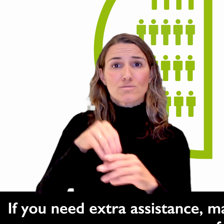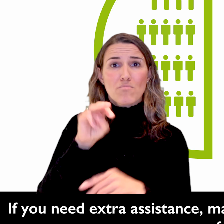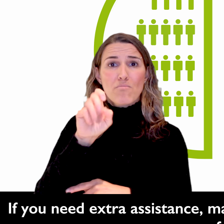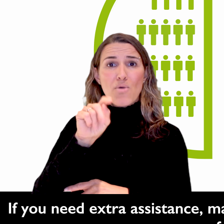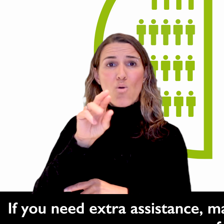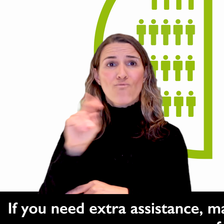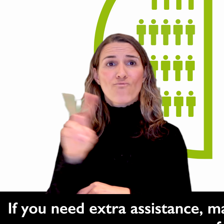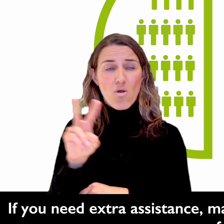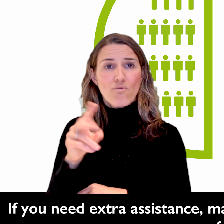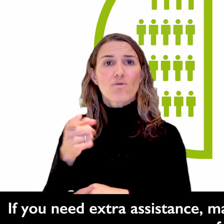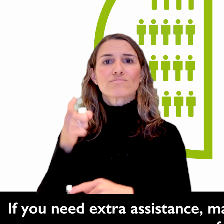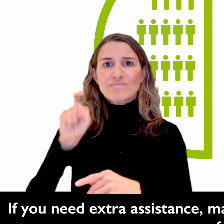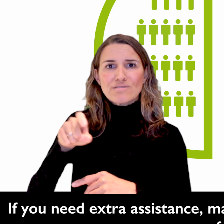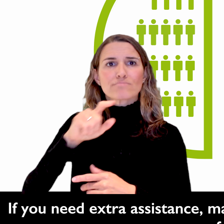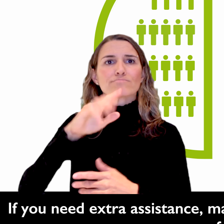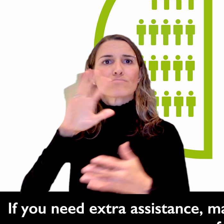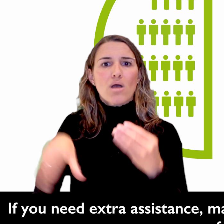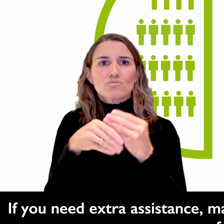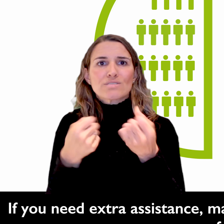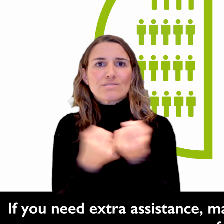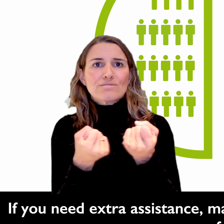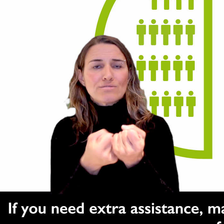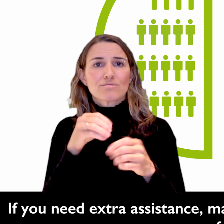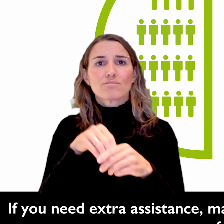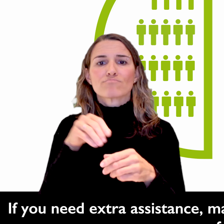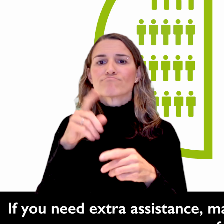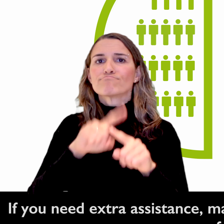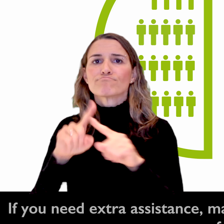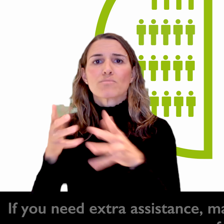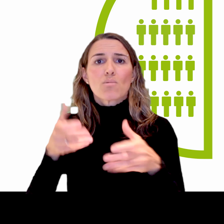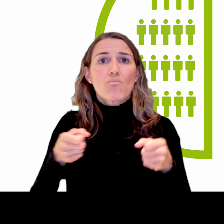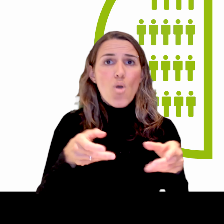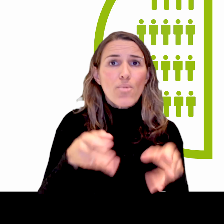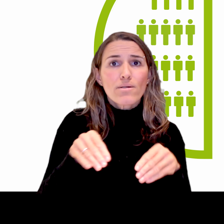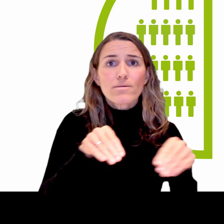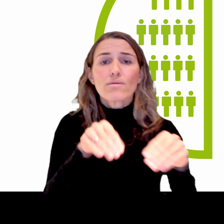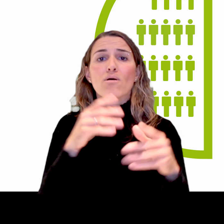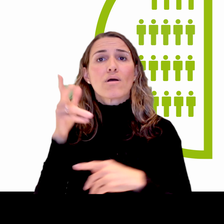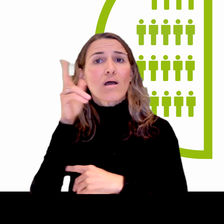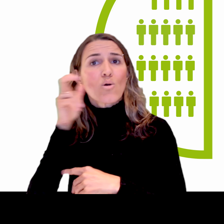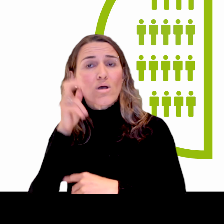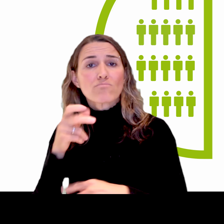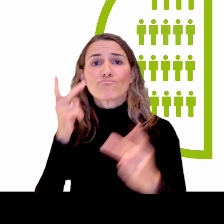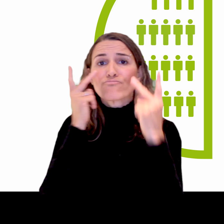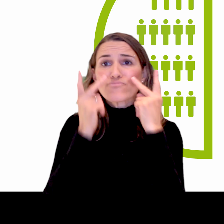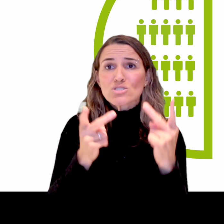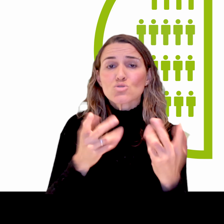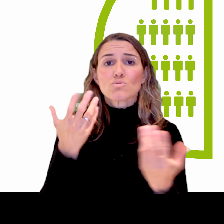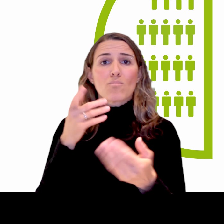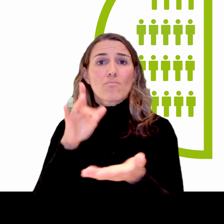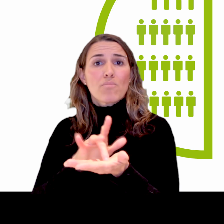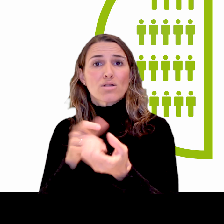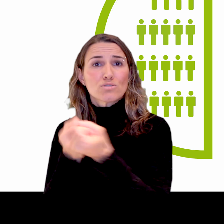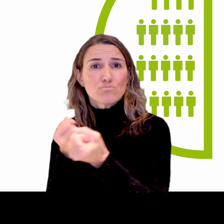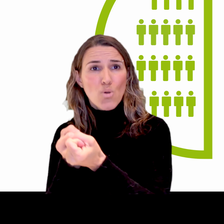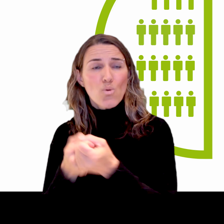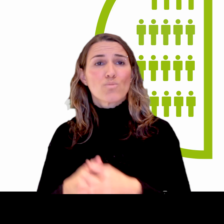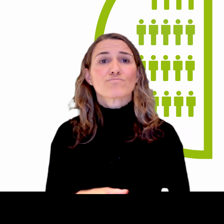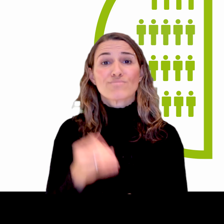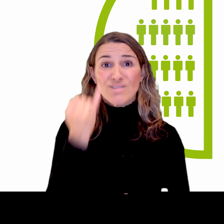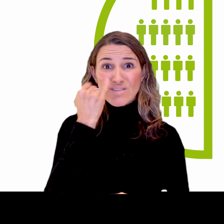list of your unique needs. Let's review a few of them with Linda. Mobility.